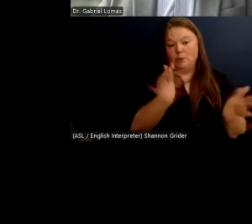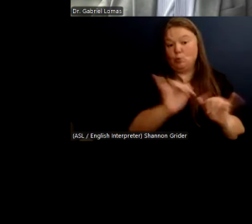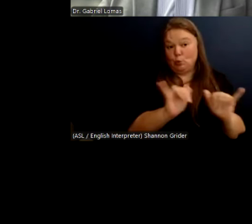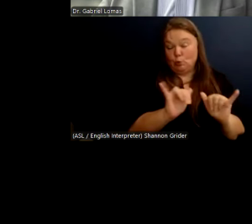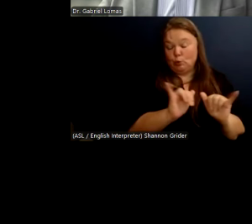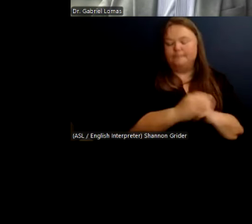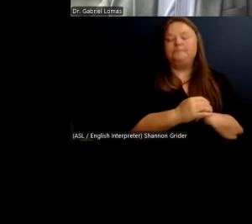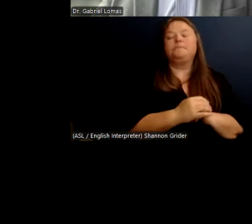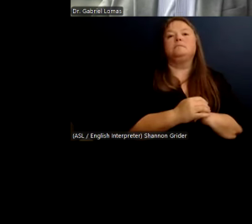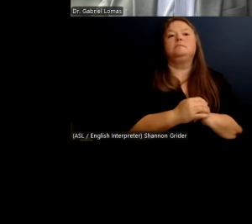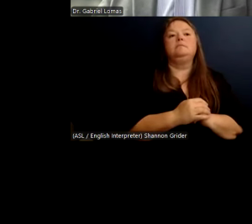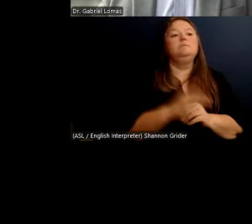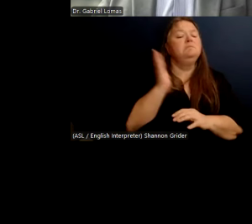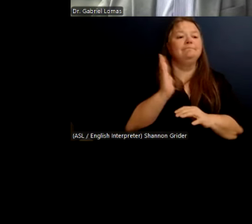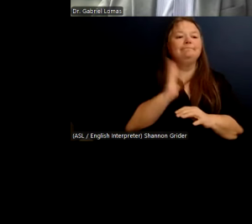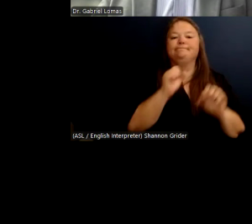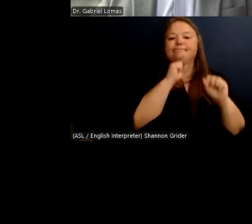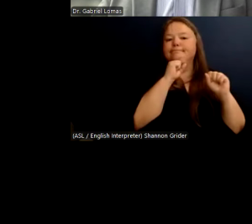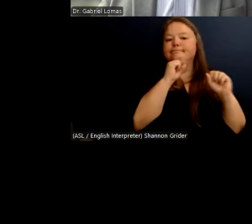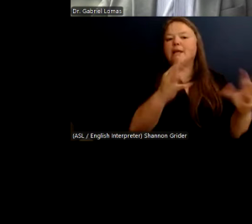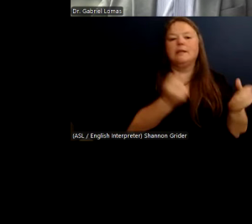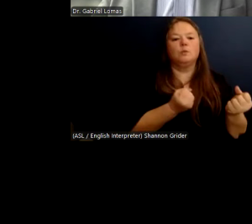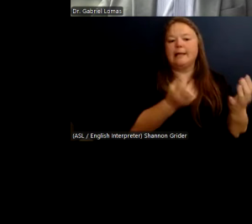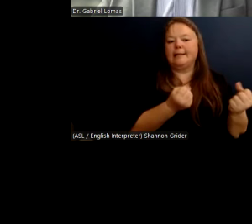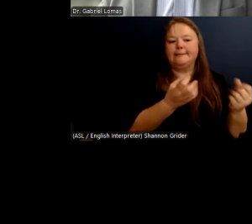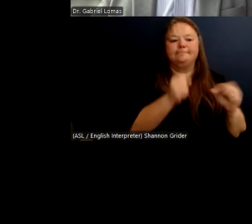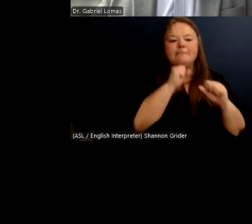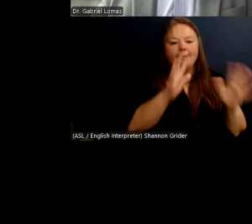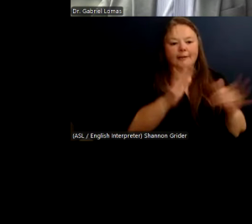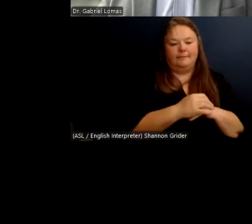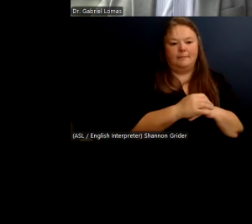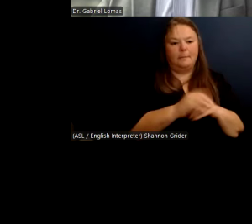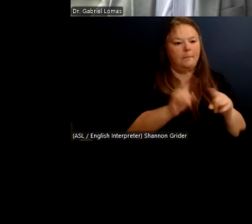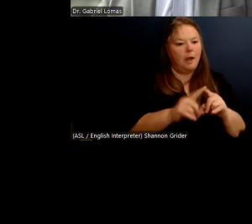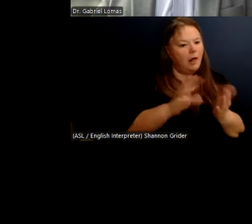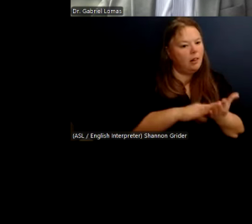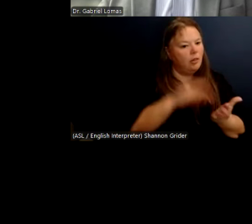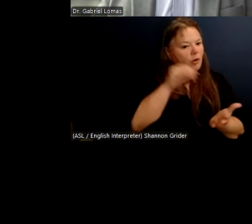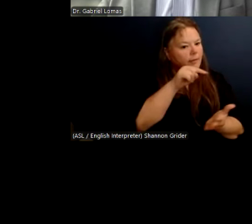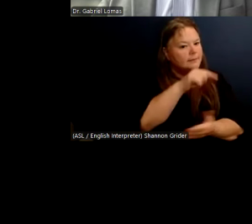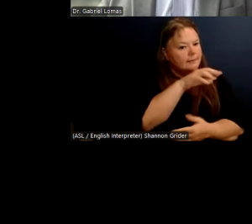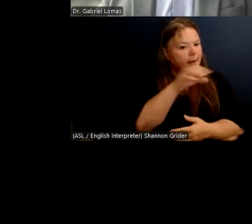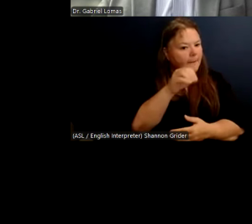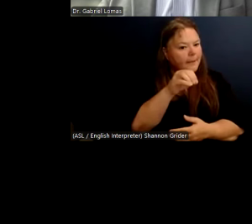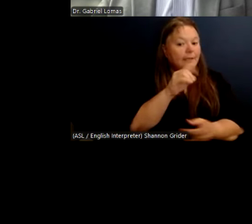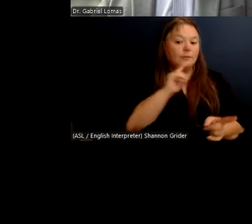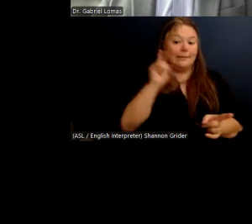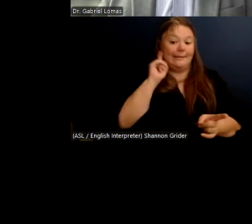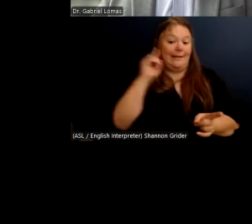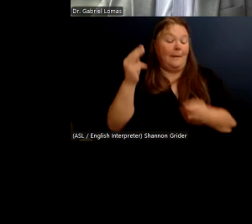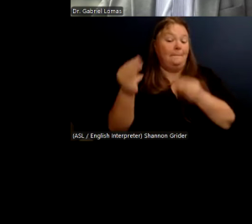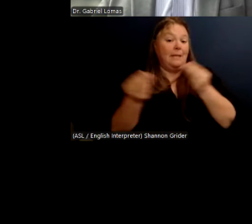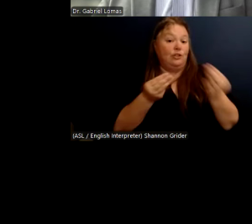initially, nothing was in American Sign Language. And I learned about this company from, actually, it was a deaf ministry